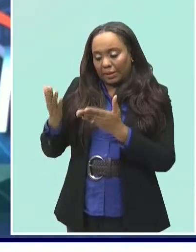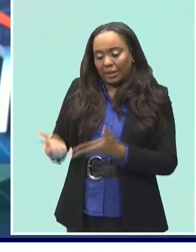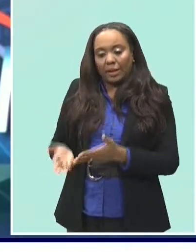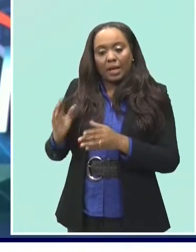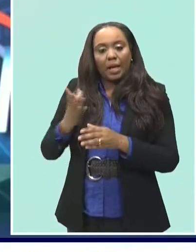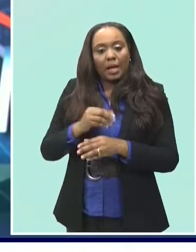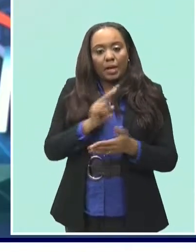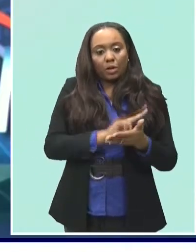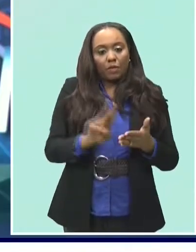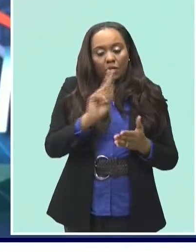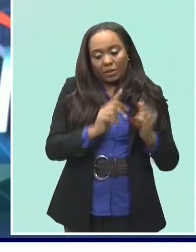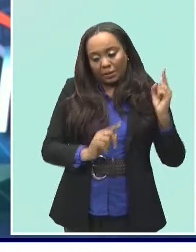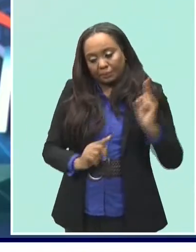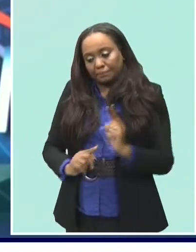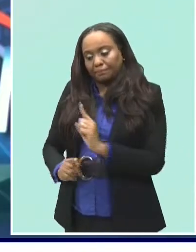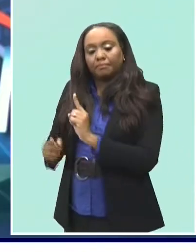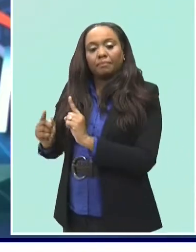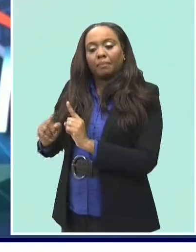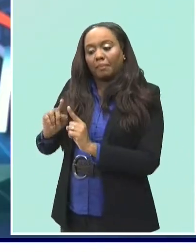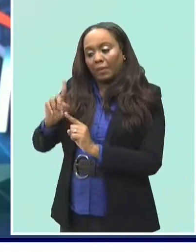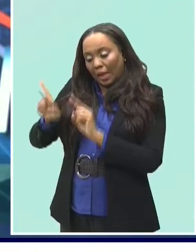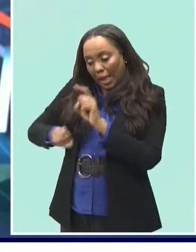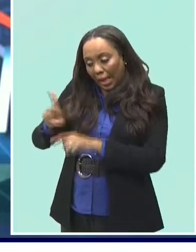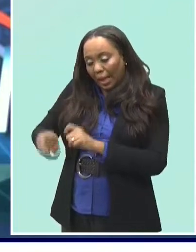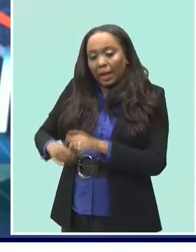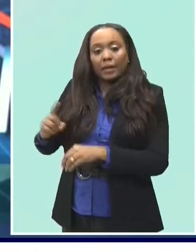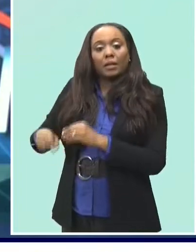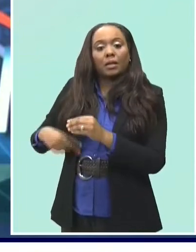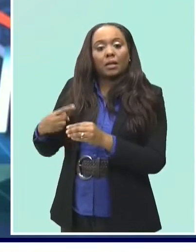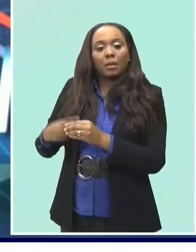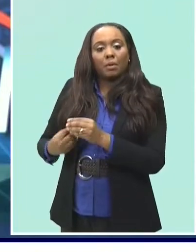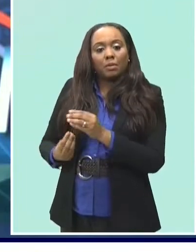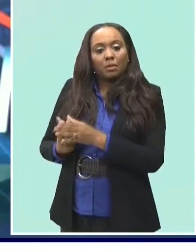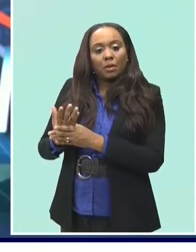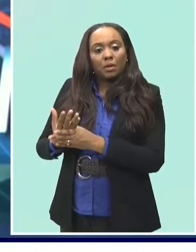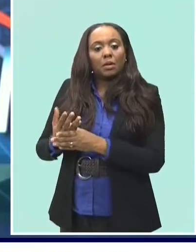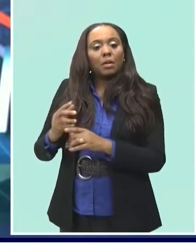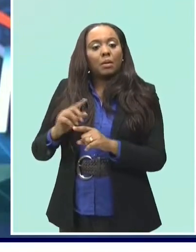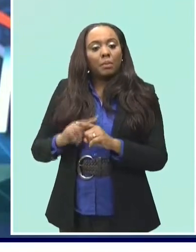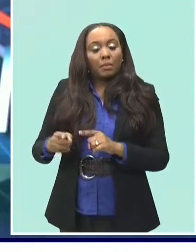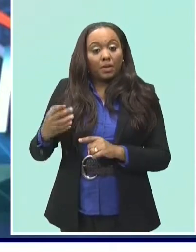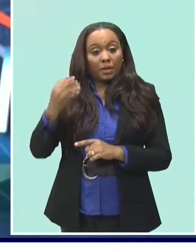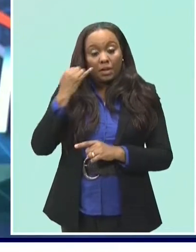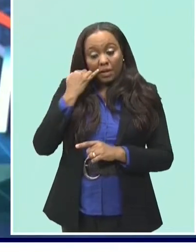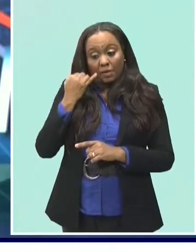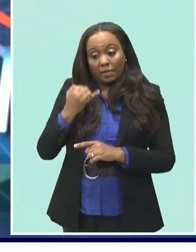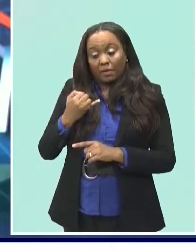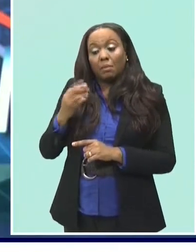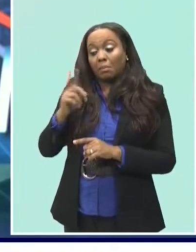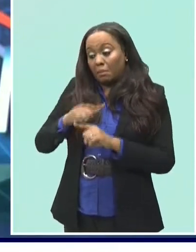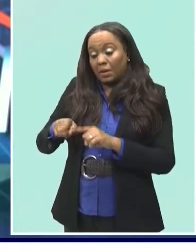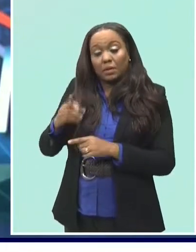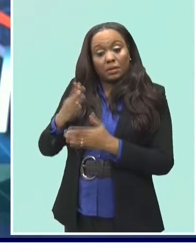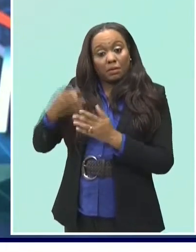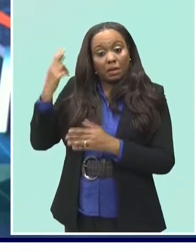Mr. Rock is concerned that while they're being engaged by the university, they could still be arrested for possession of the banned substance. I have